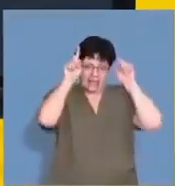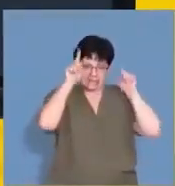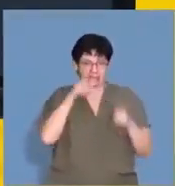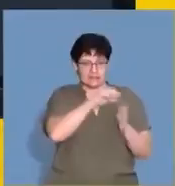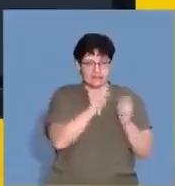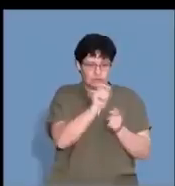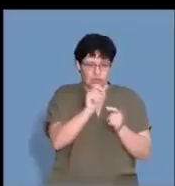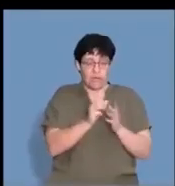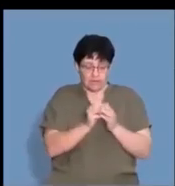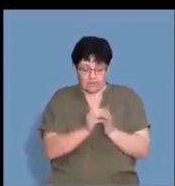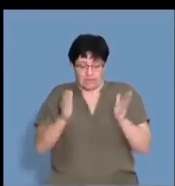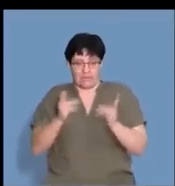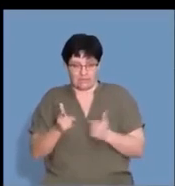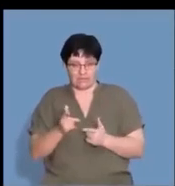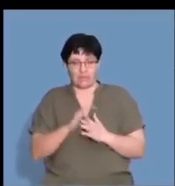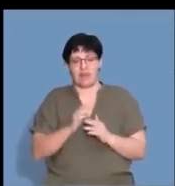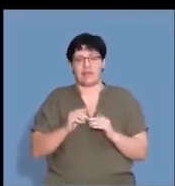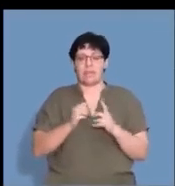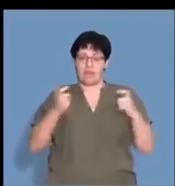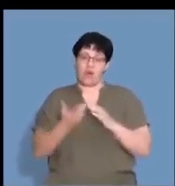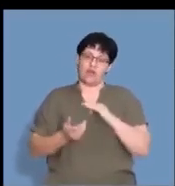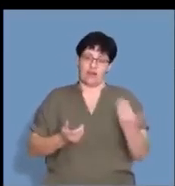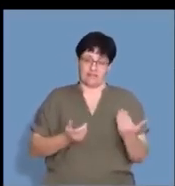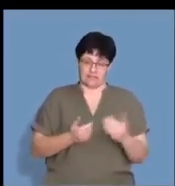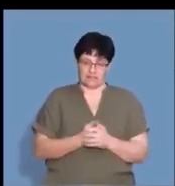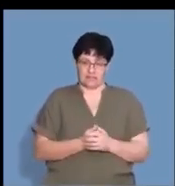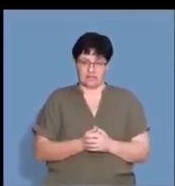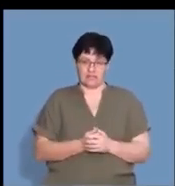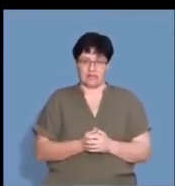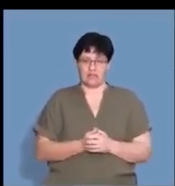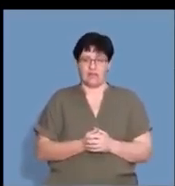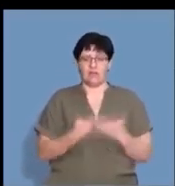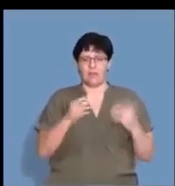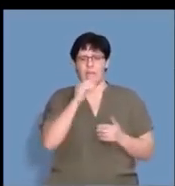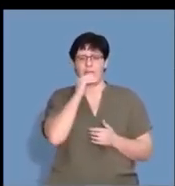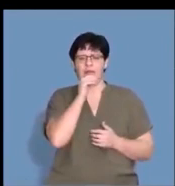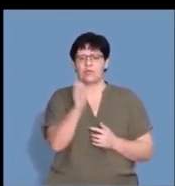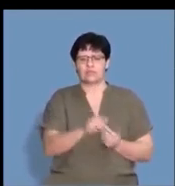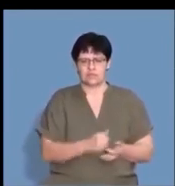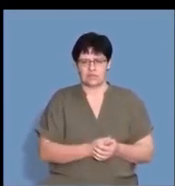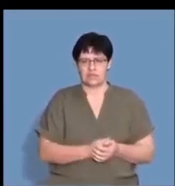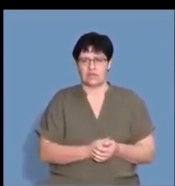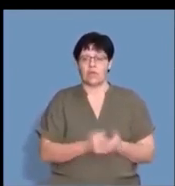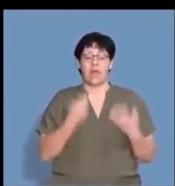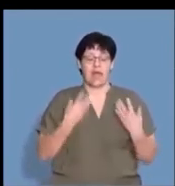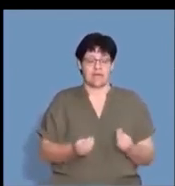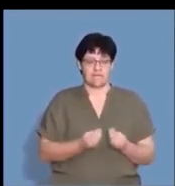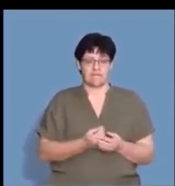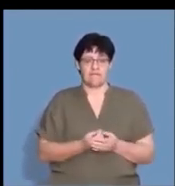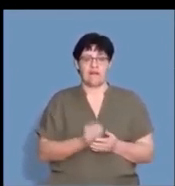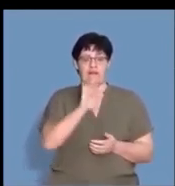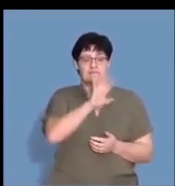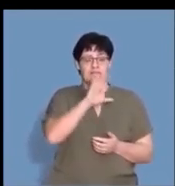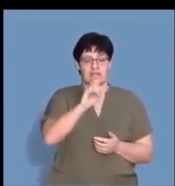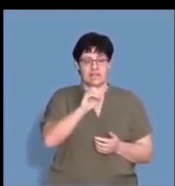bigger number is going to be on the left. Okay, so what does this mean in words? We now have that it was